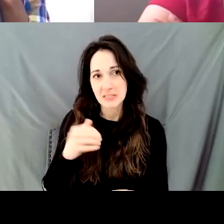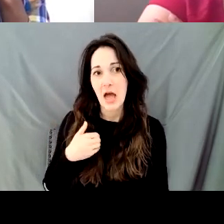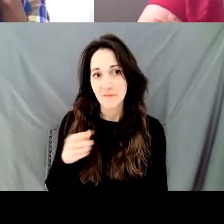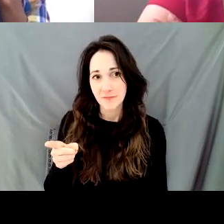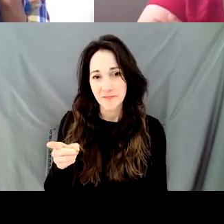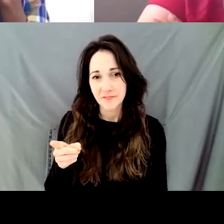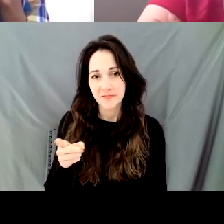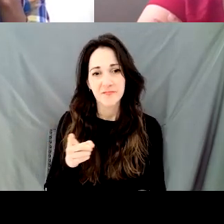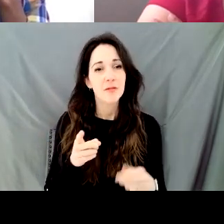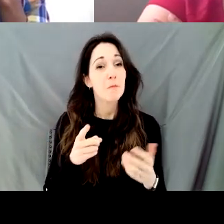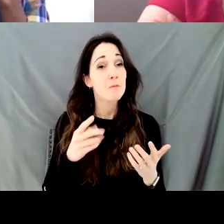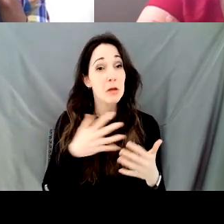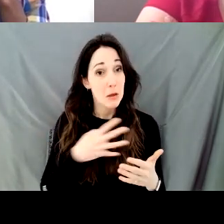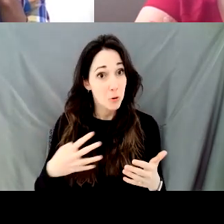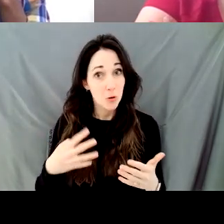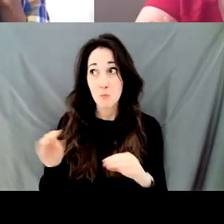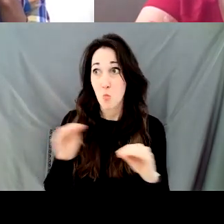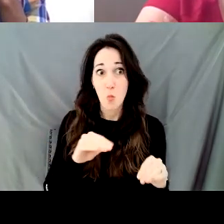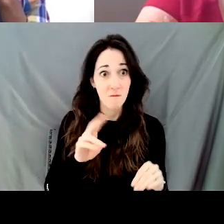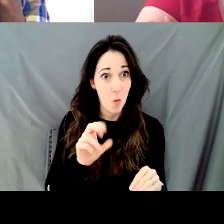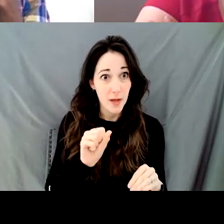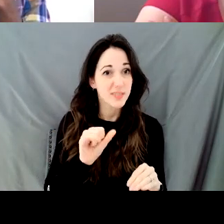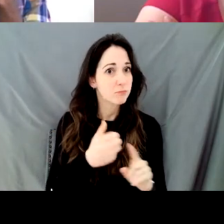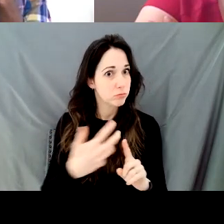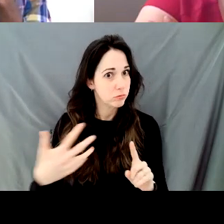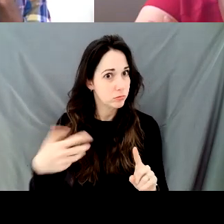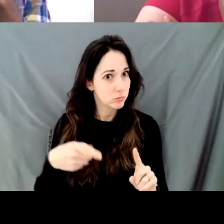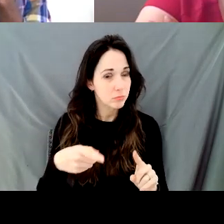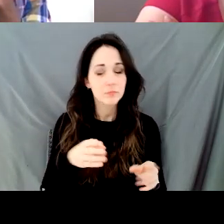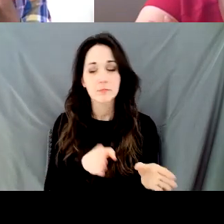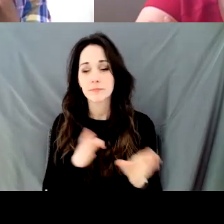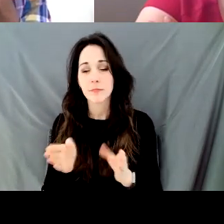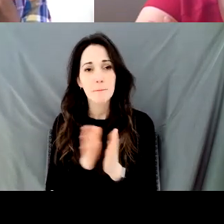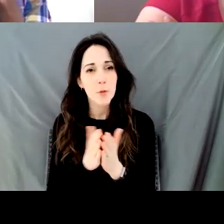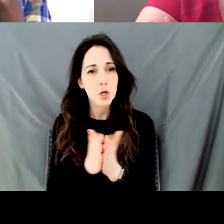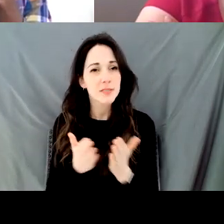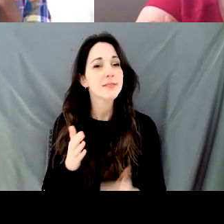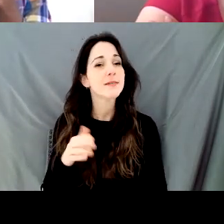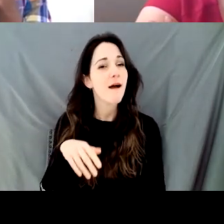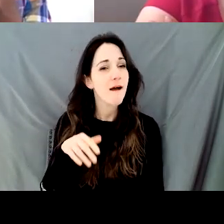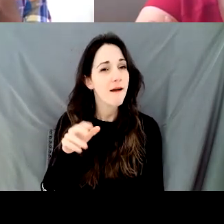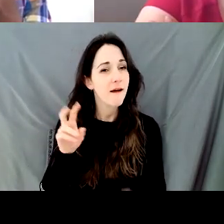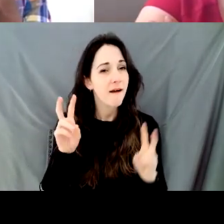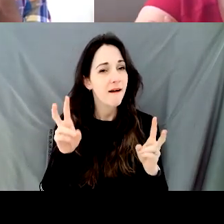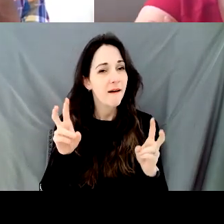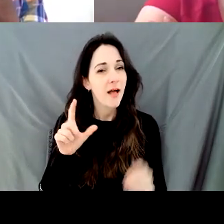would say books. I really loved Finding Latinx. It